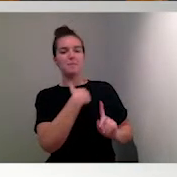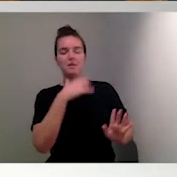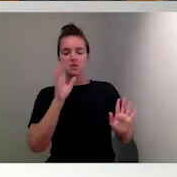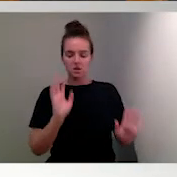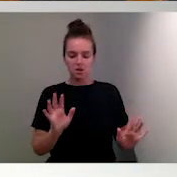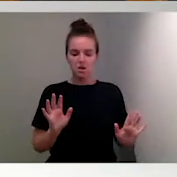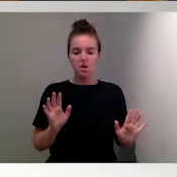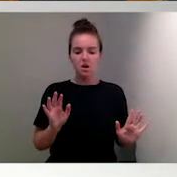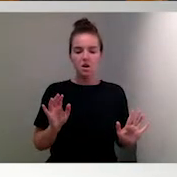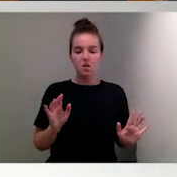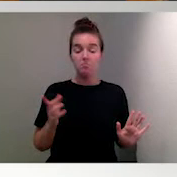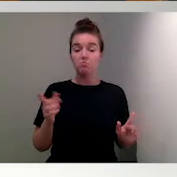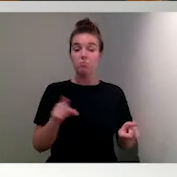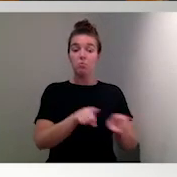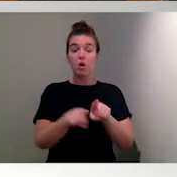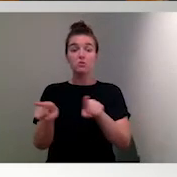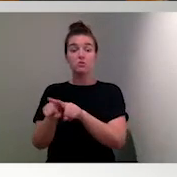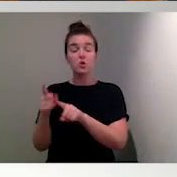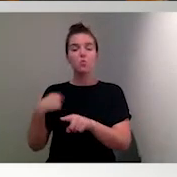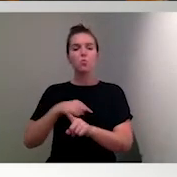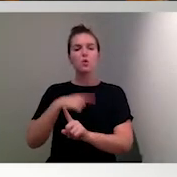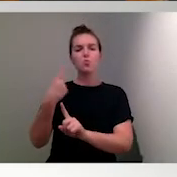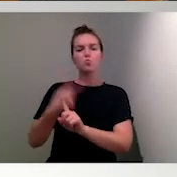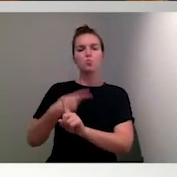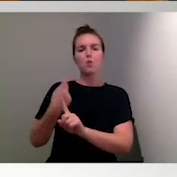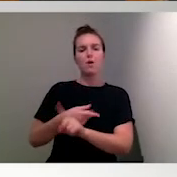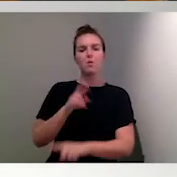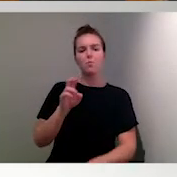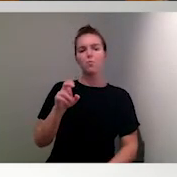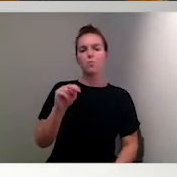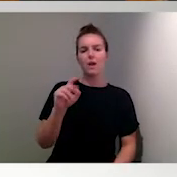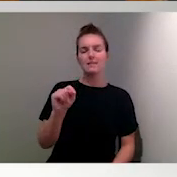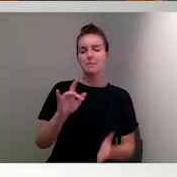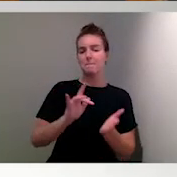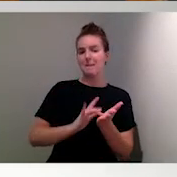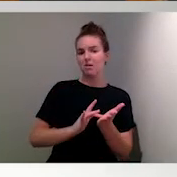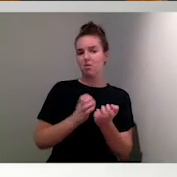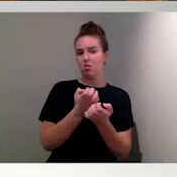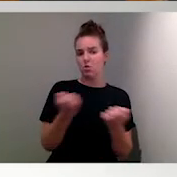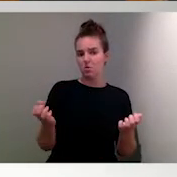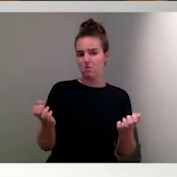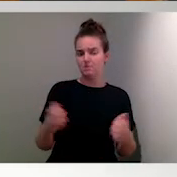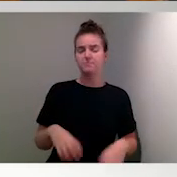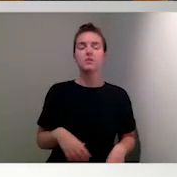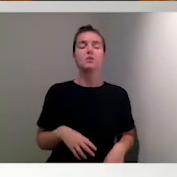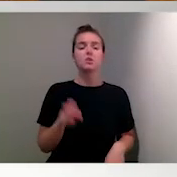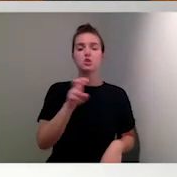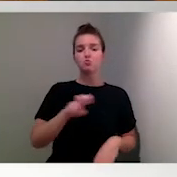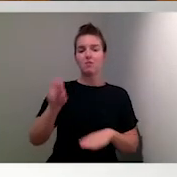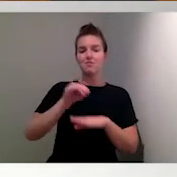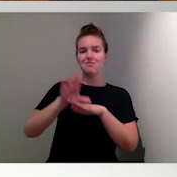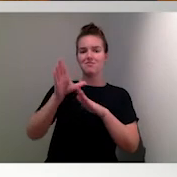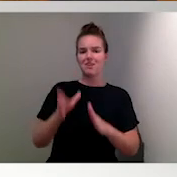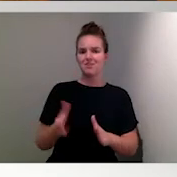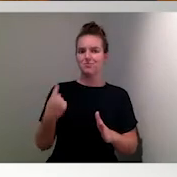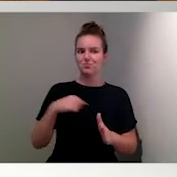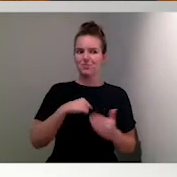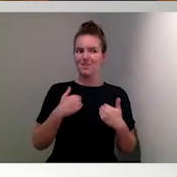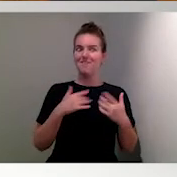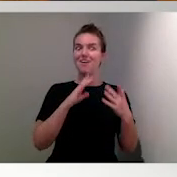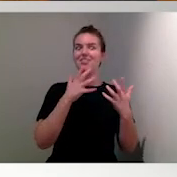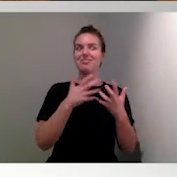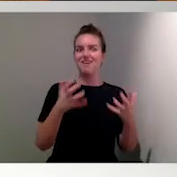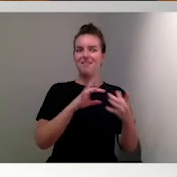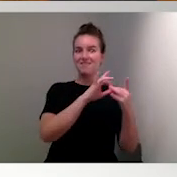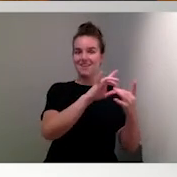equipment. I don't know if you're aware of that, but travel advisors have connections in different locations where we can rent medical